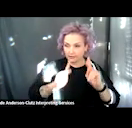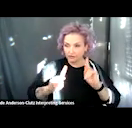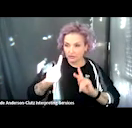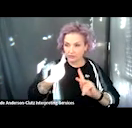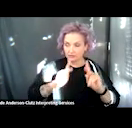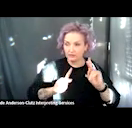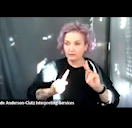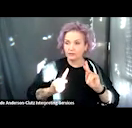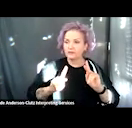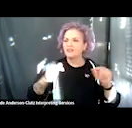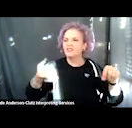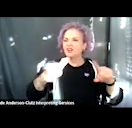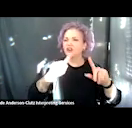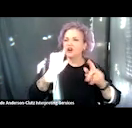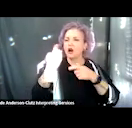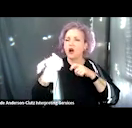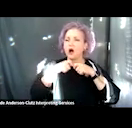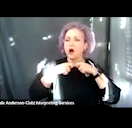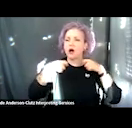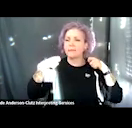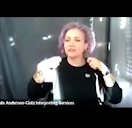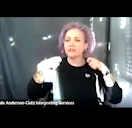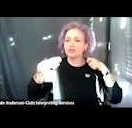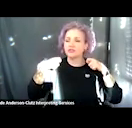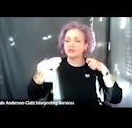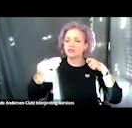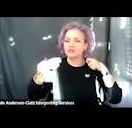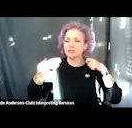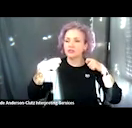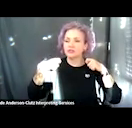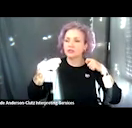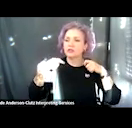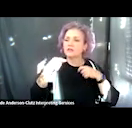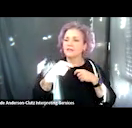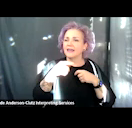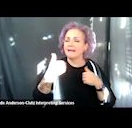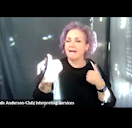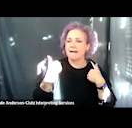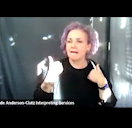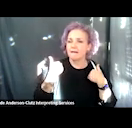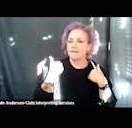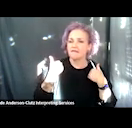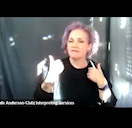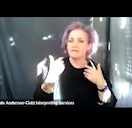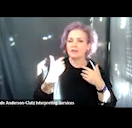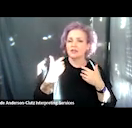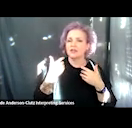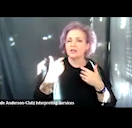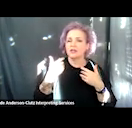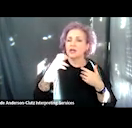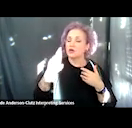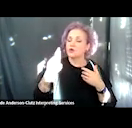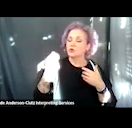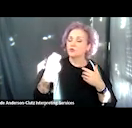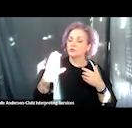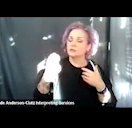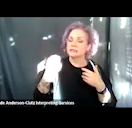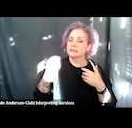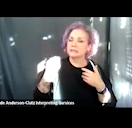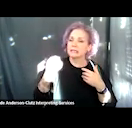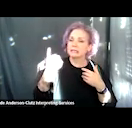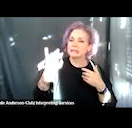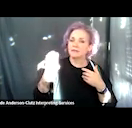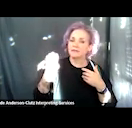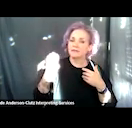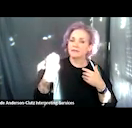Amish individuals had a recessive mutation that loses the function of this, that leads to loss of function in